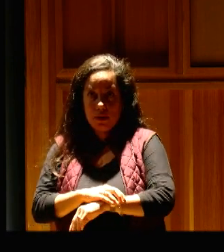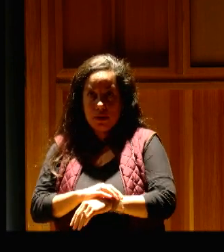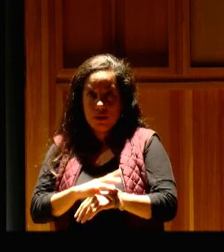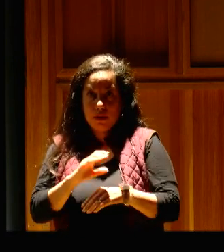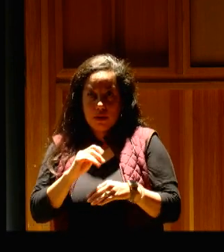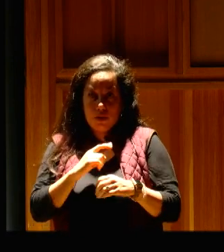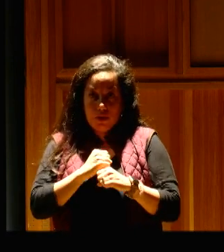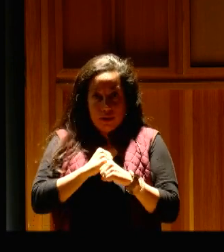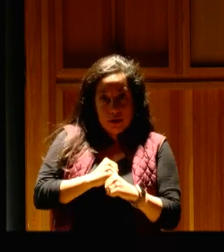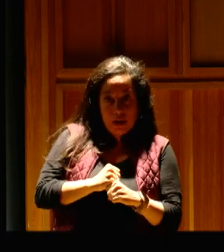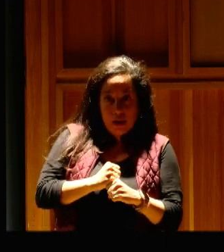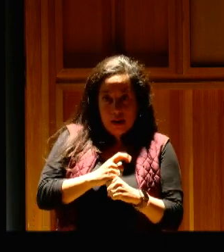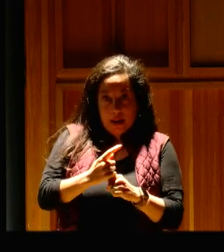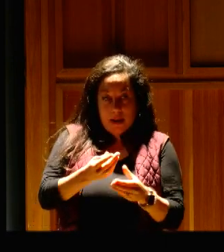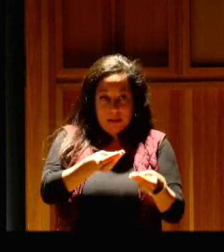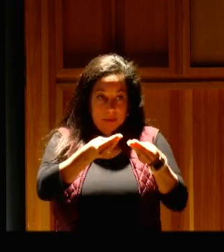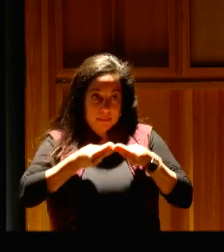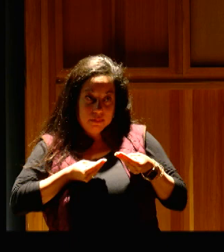on to me.